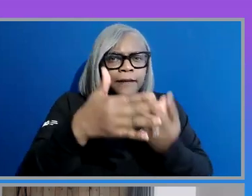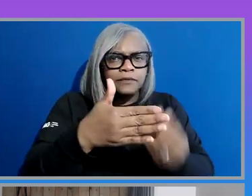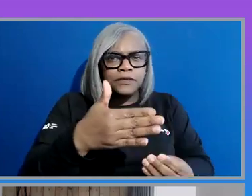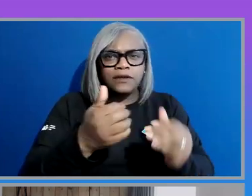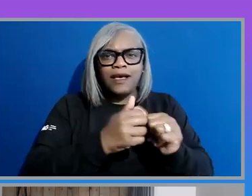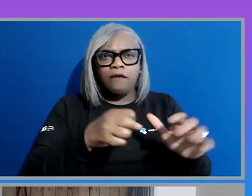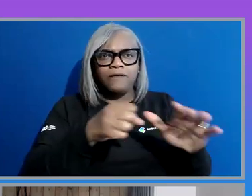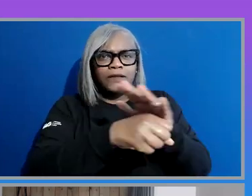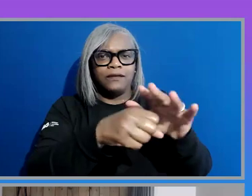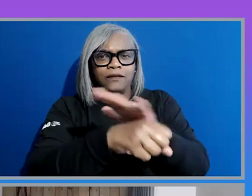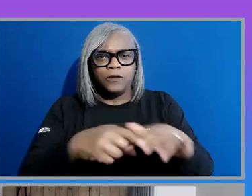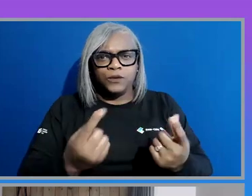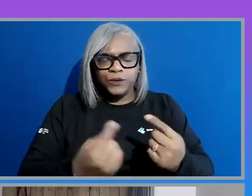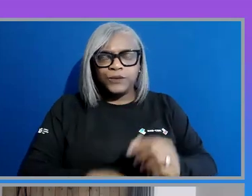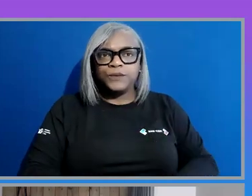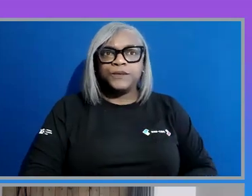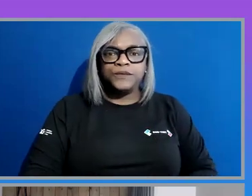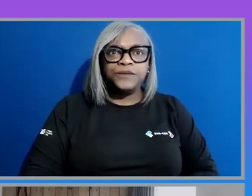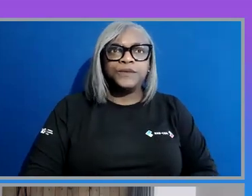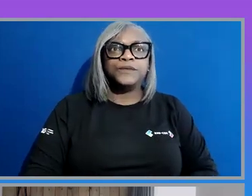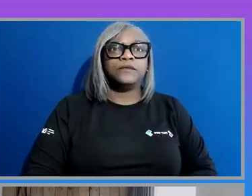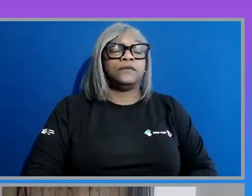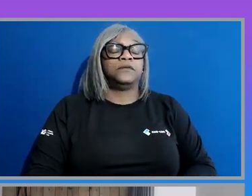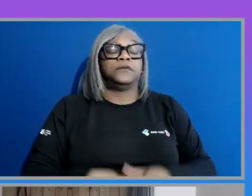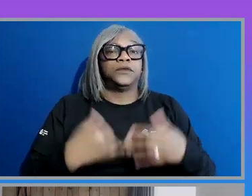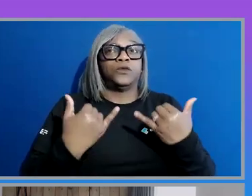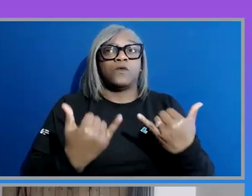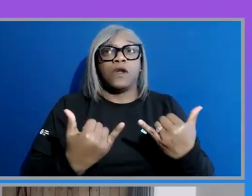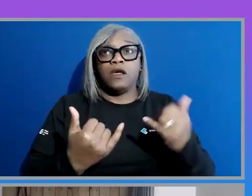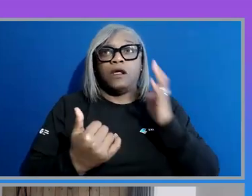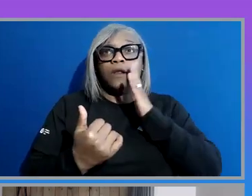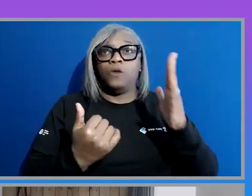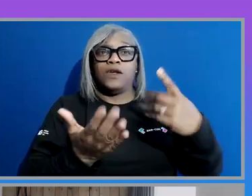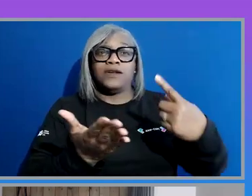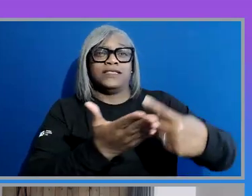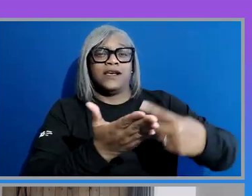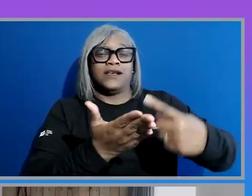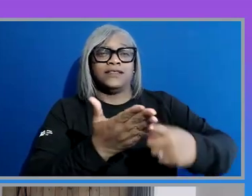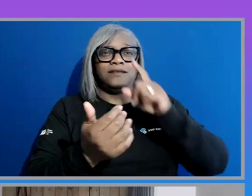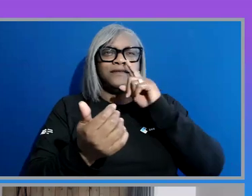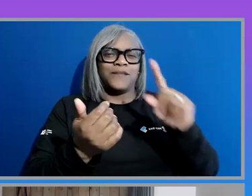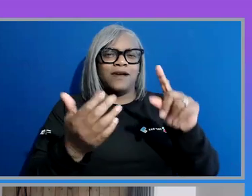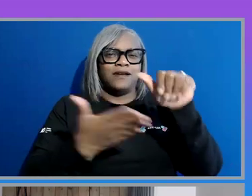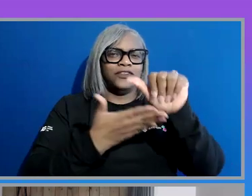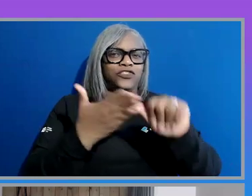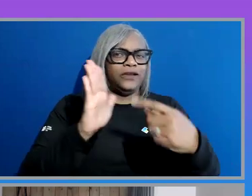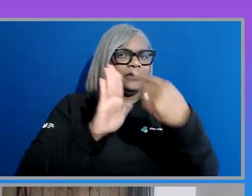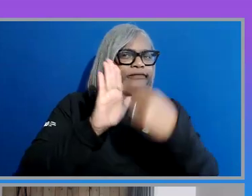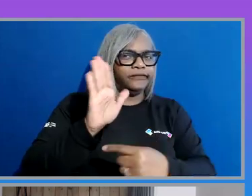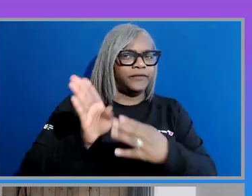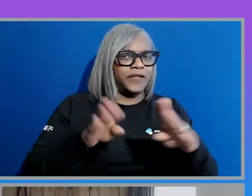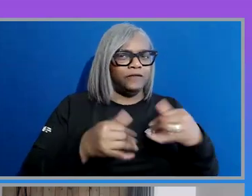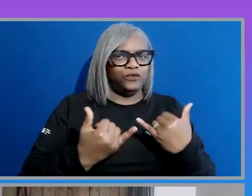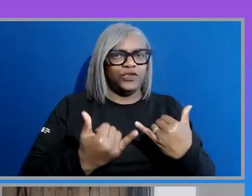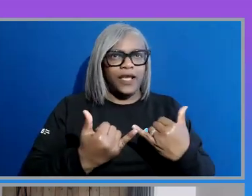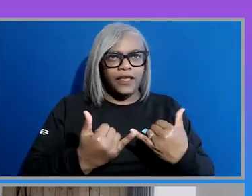it. So that brings us to my most predictable slide, the agenda. First, we'll talk